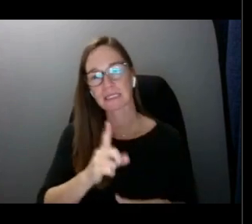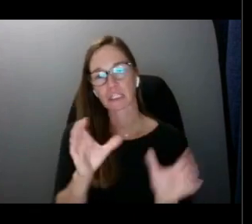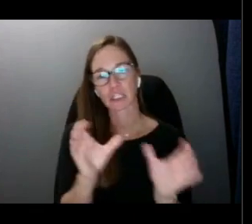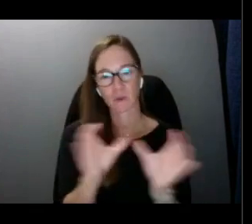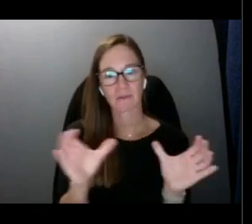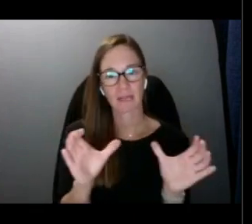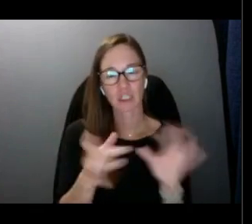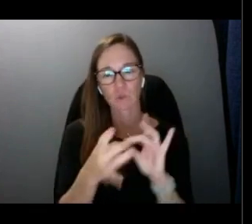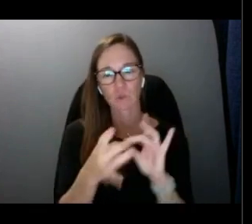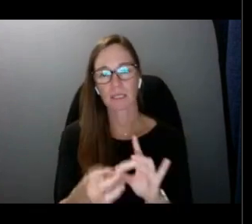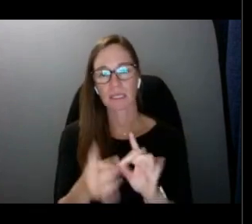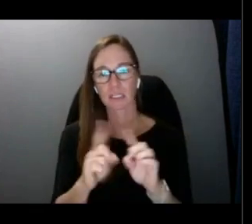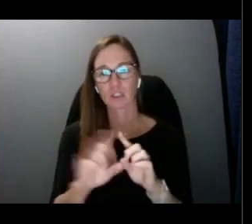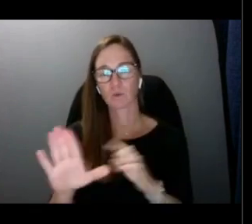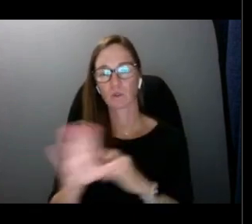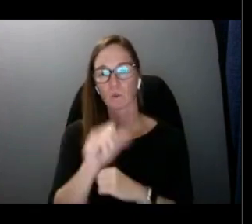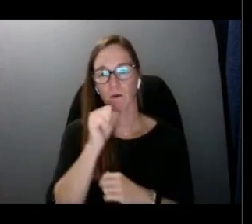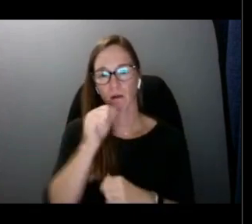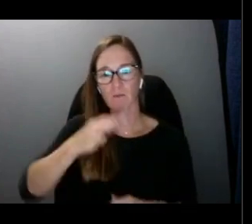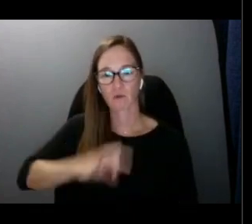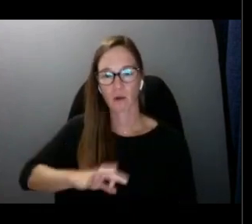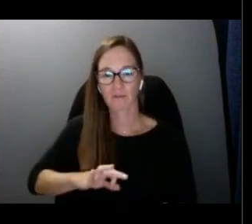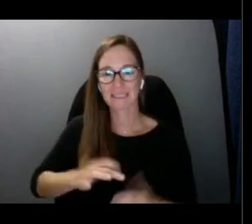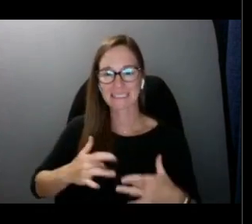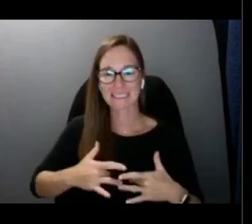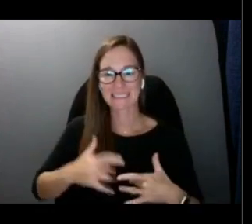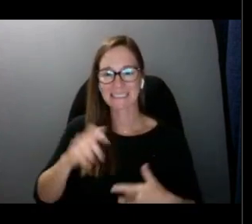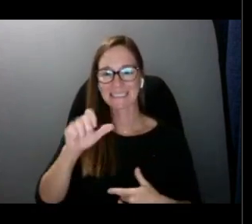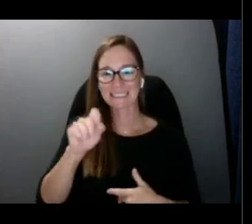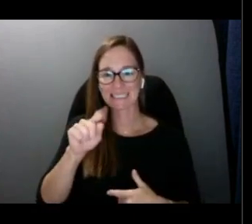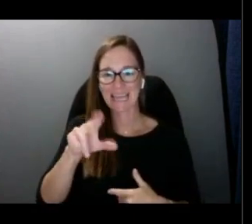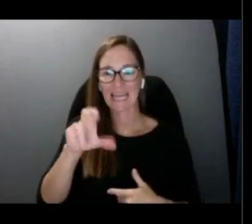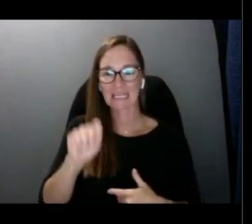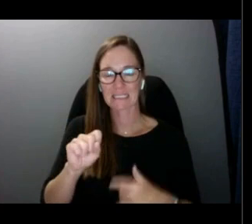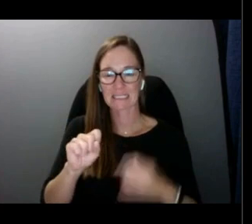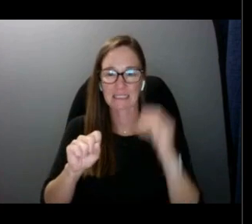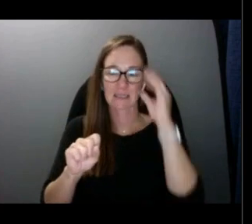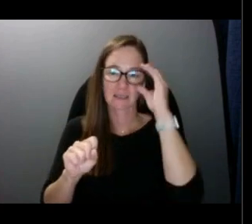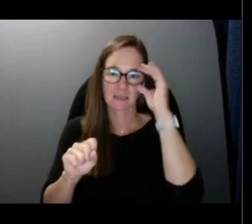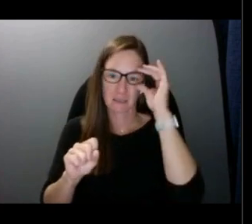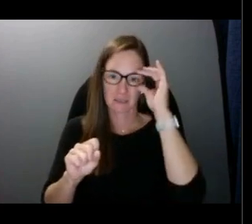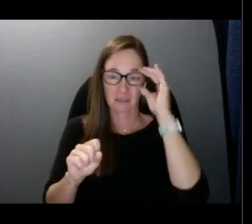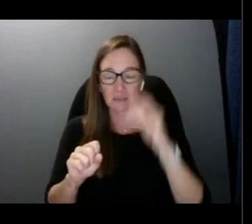certifications related to your nonprofit status.